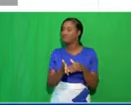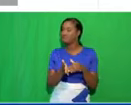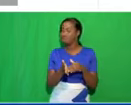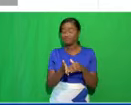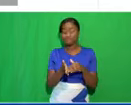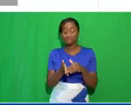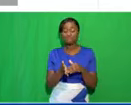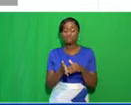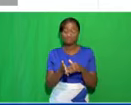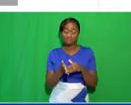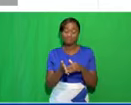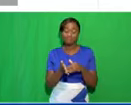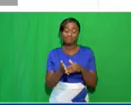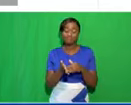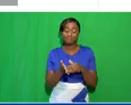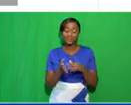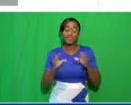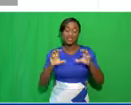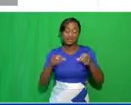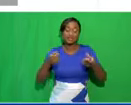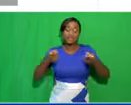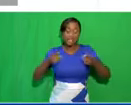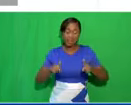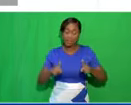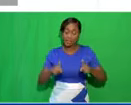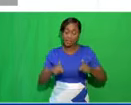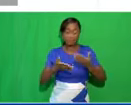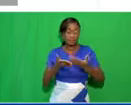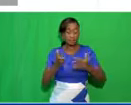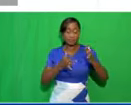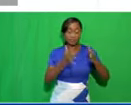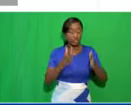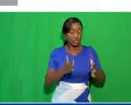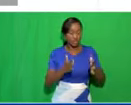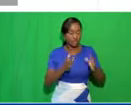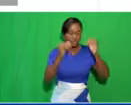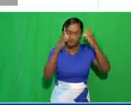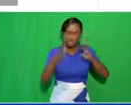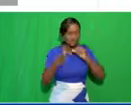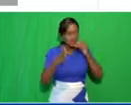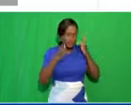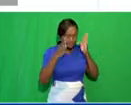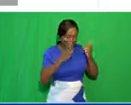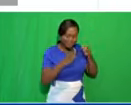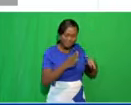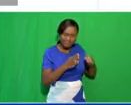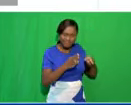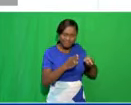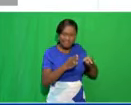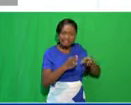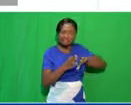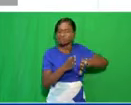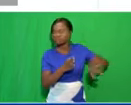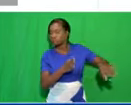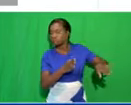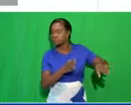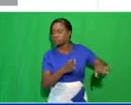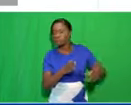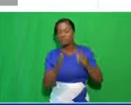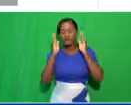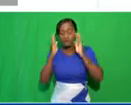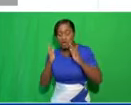the possibility does exist. When you look at our education system,